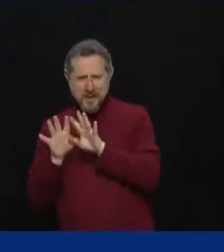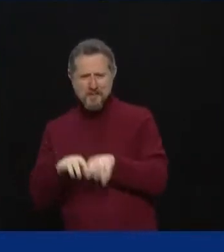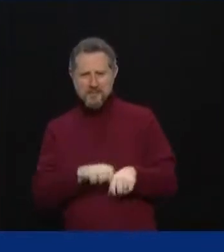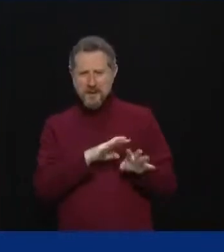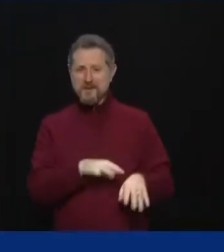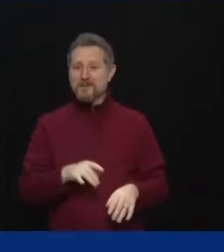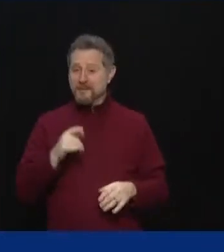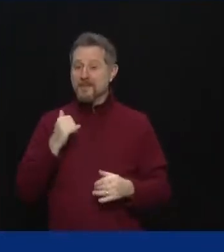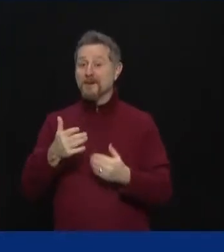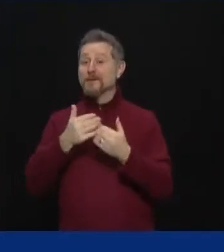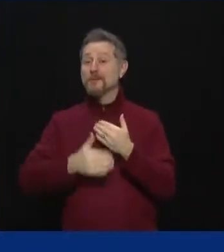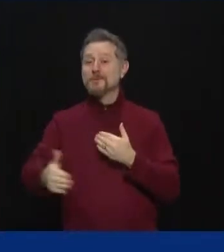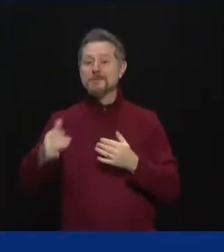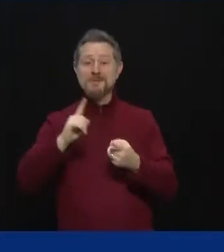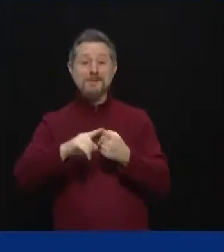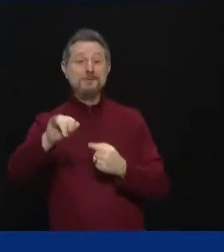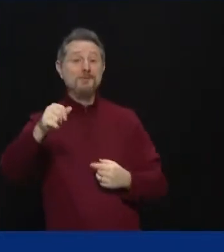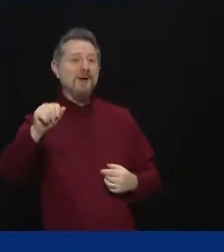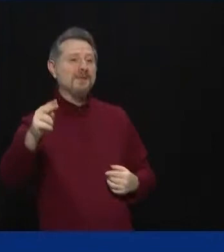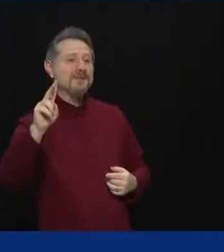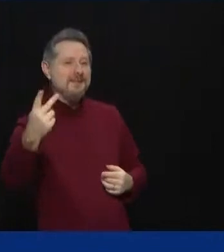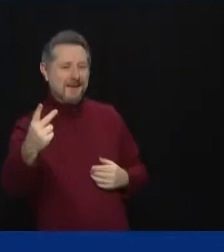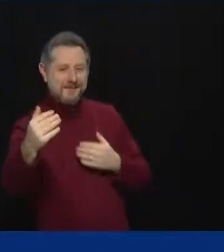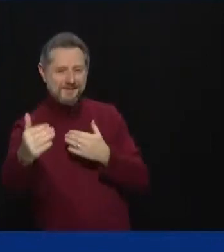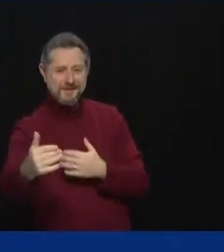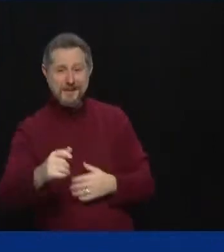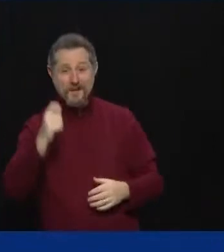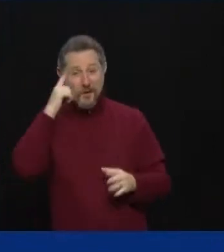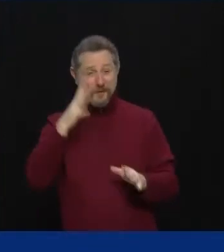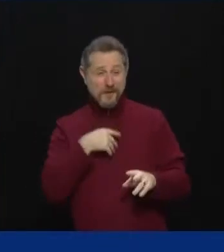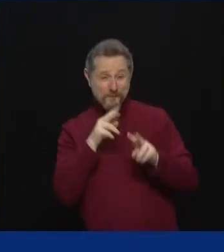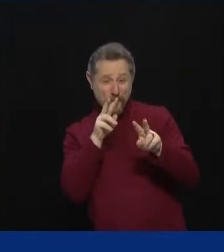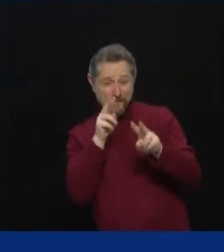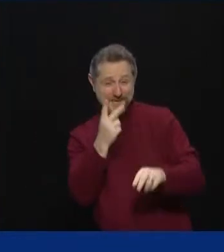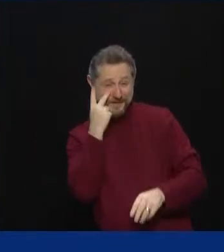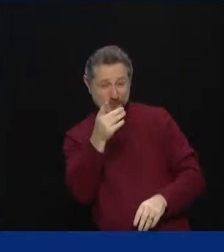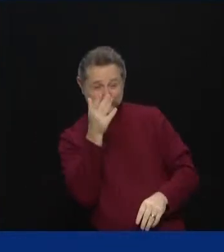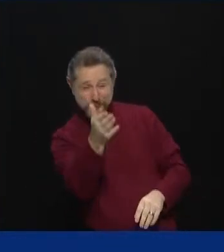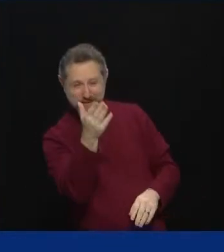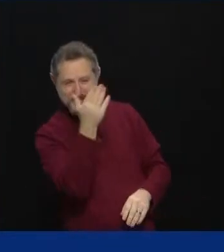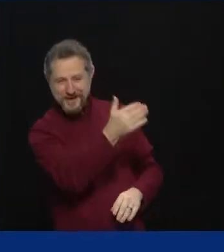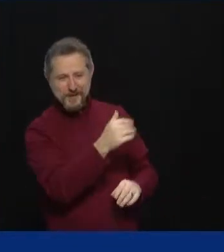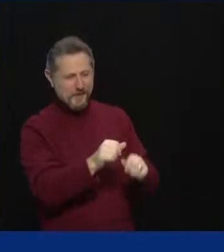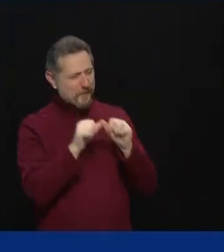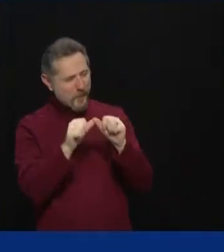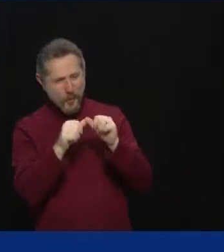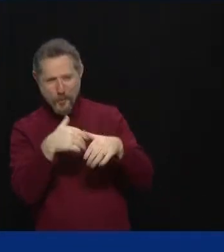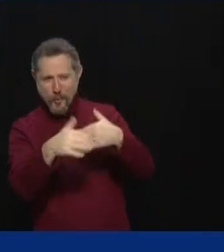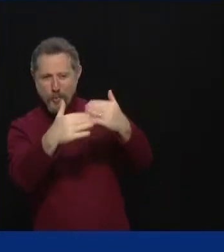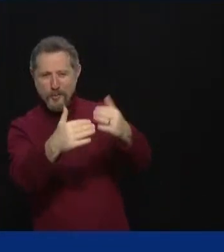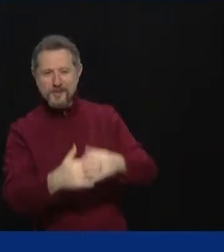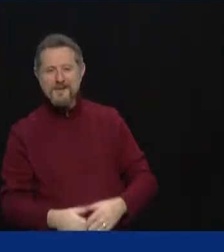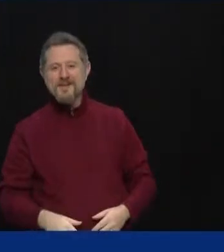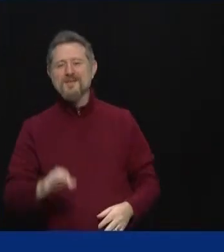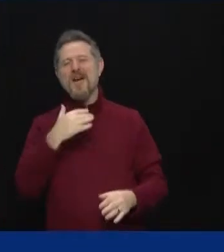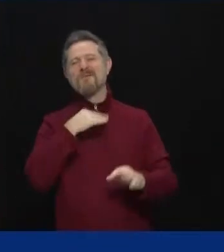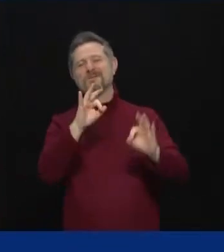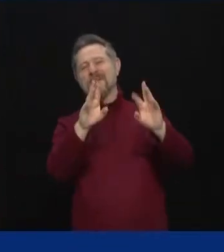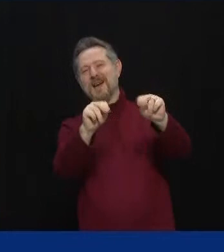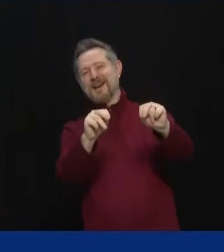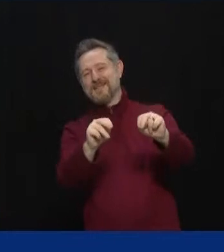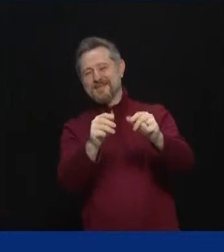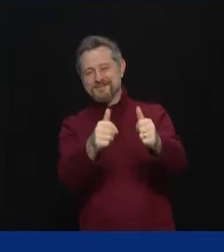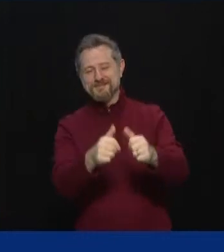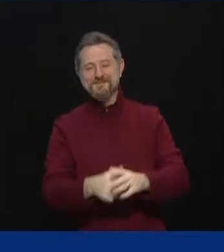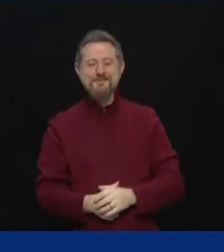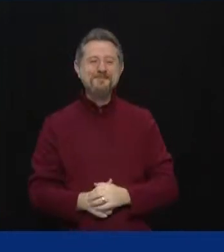2nd. Thank you so much. Look forward to seeing you out there. Let's keep it going. That was fun. I also